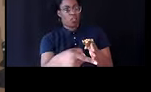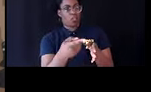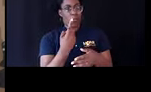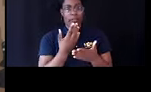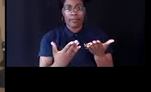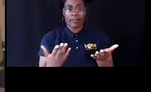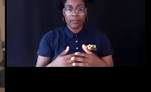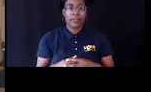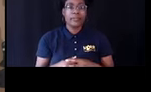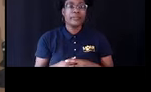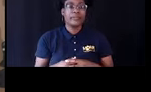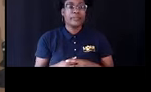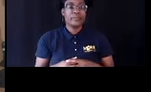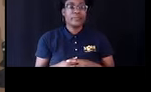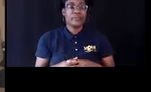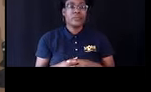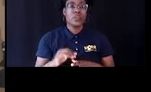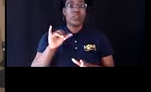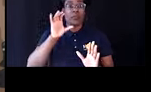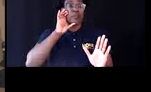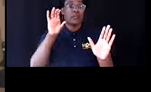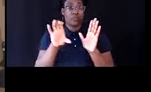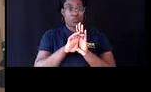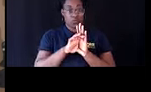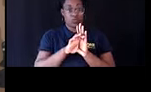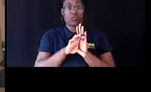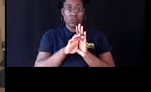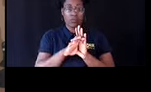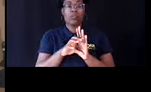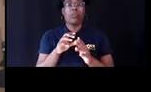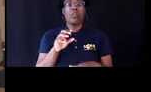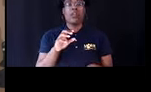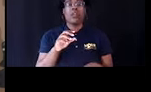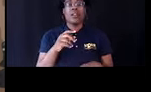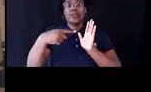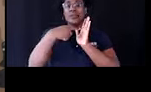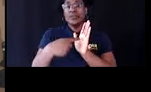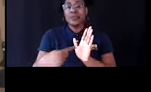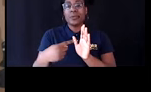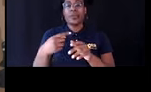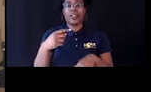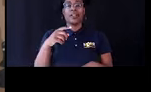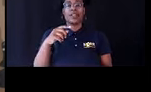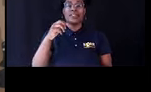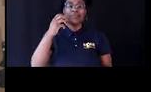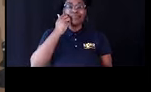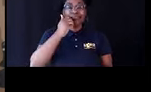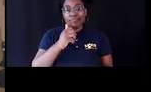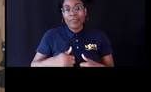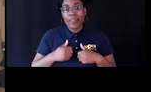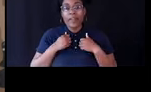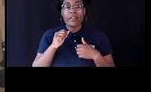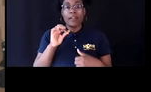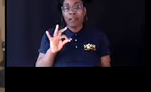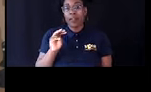film, Salacia, which came out last year and is a short film about the life, a day in the life of Mary Jones, who lived in a free Black community